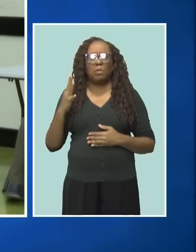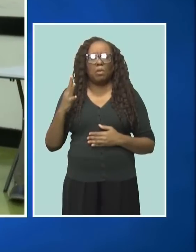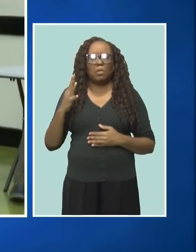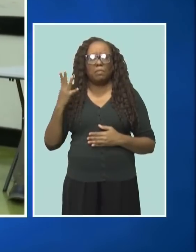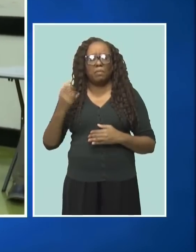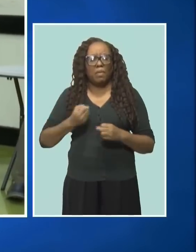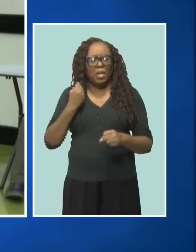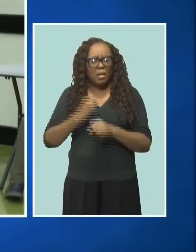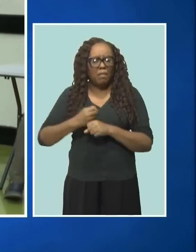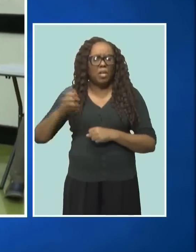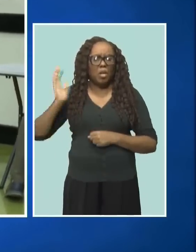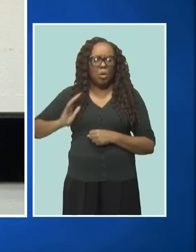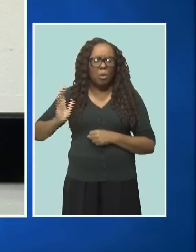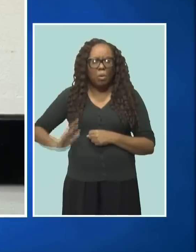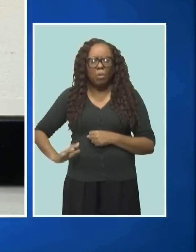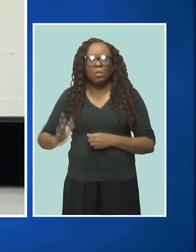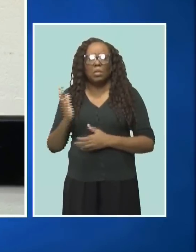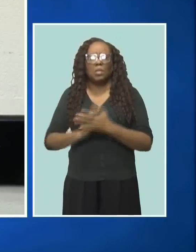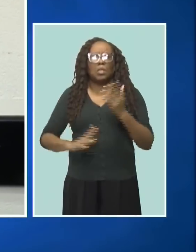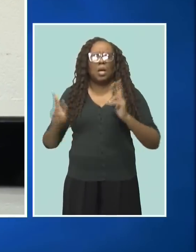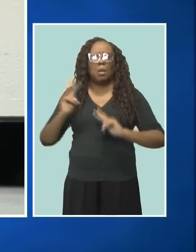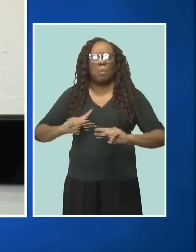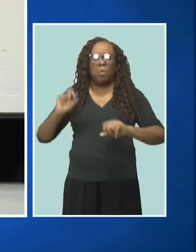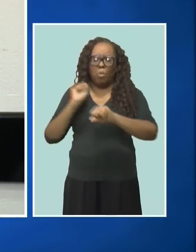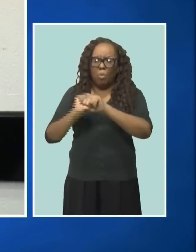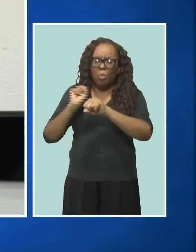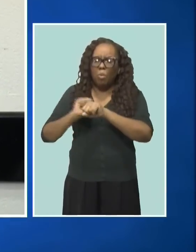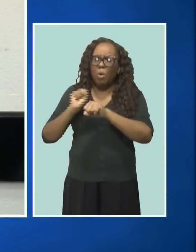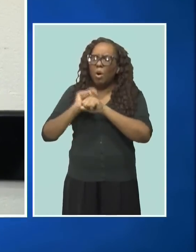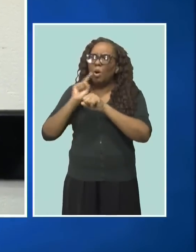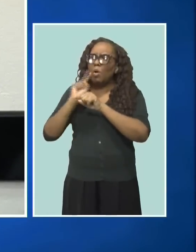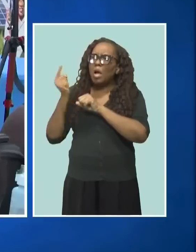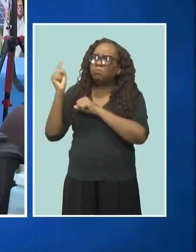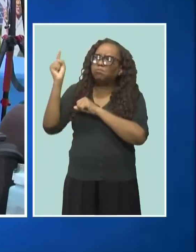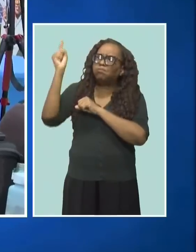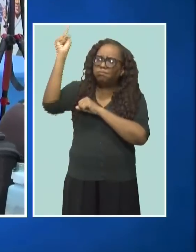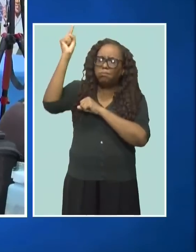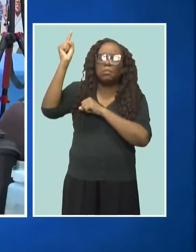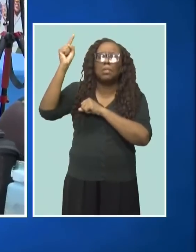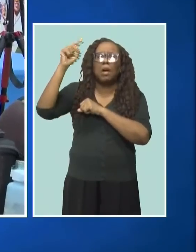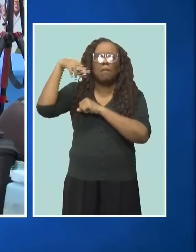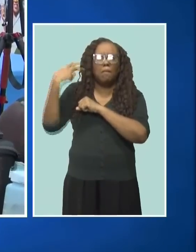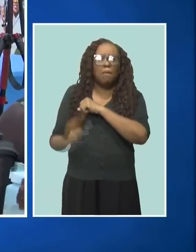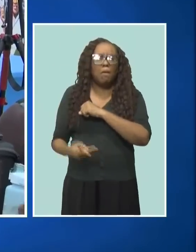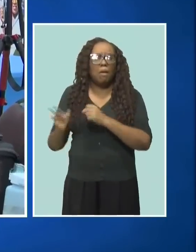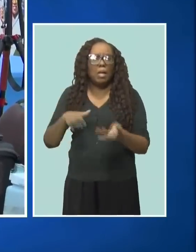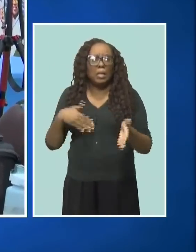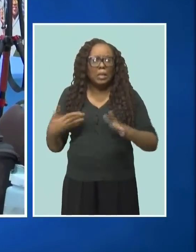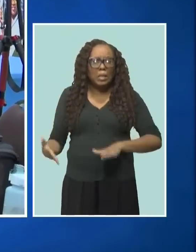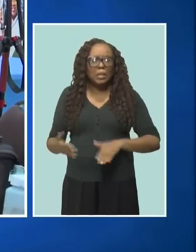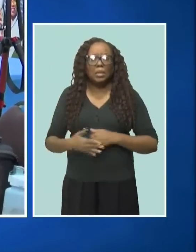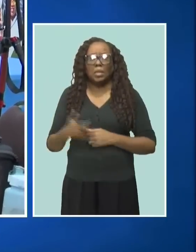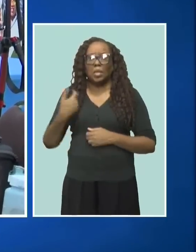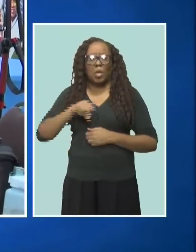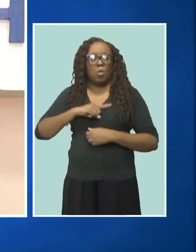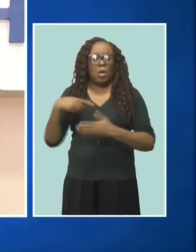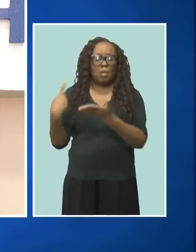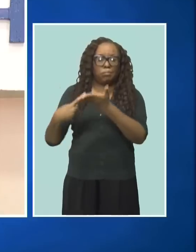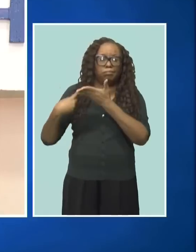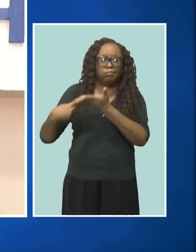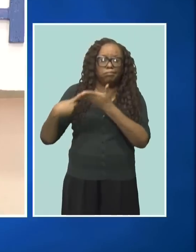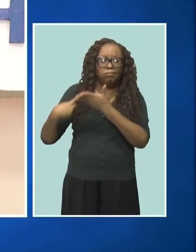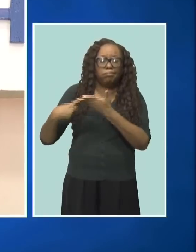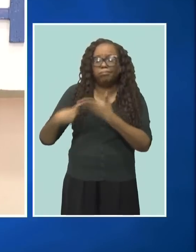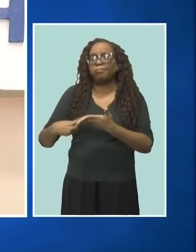tragedies coming out of persons working at heights. And we've started a discussion. We'll engage the union on